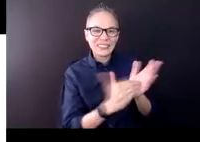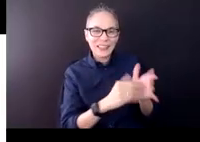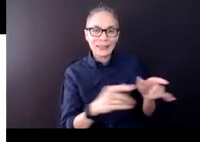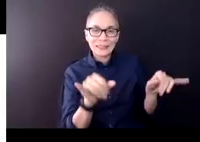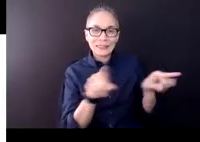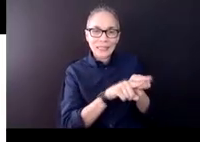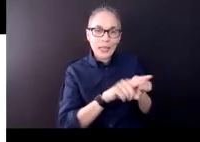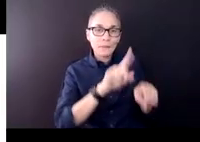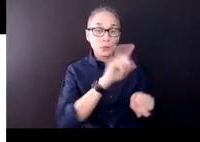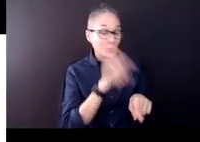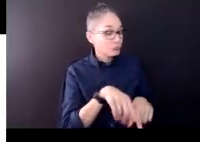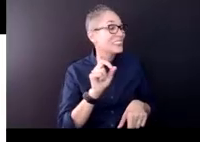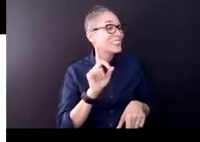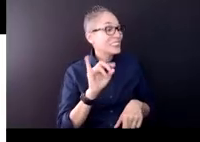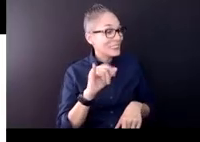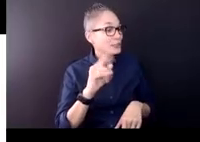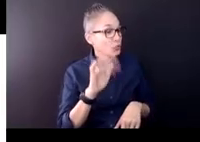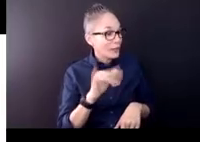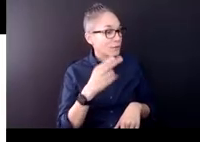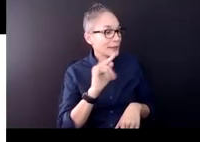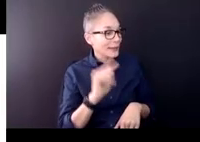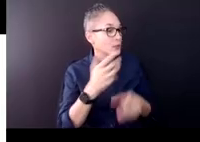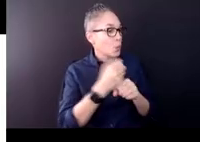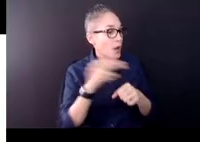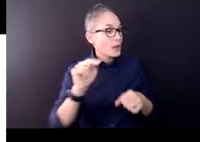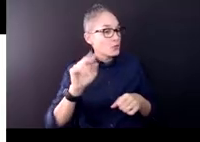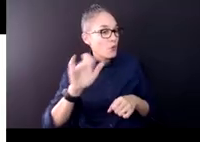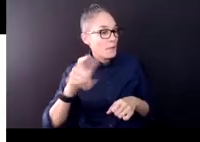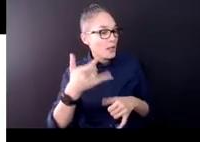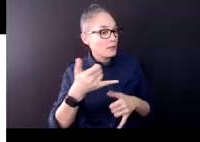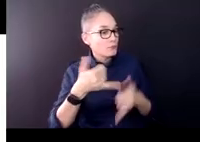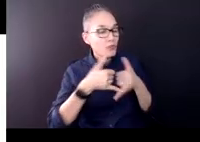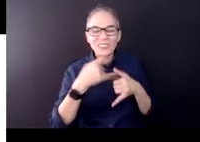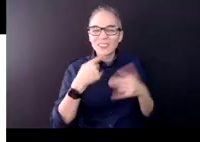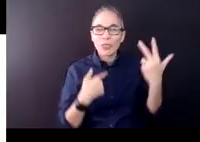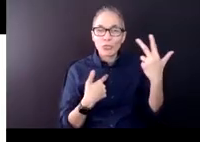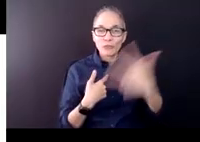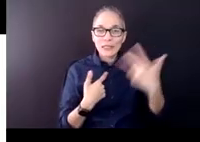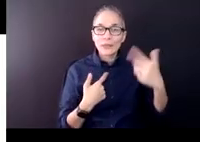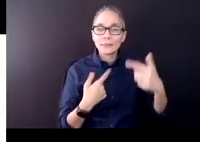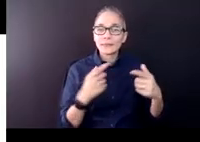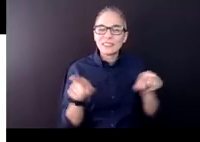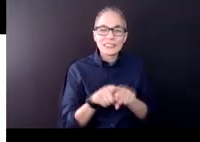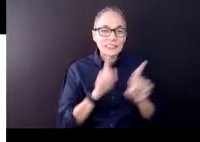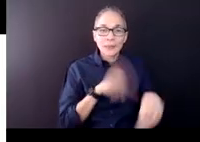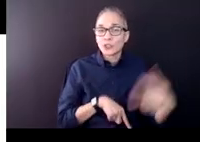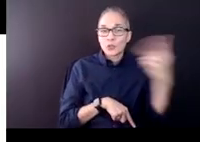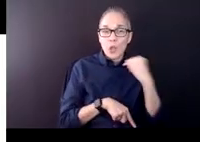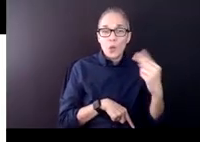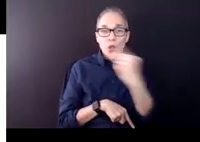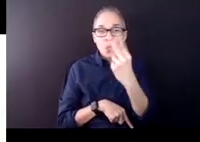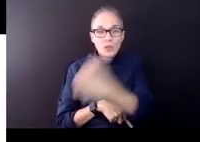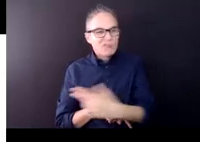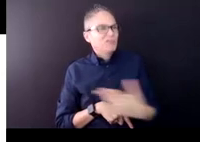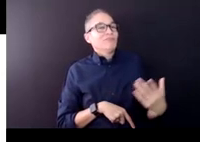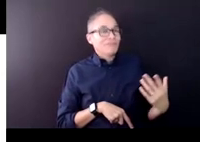question has Jeffrey Hinton won the Nobel Prize, and on three different occasions it's given me the same answer. No, he hasn't, which